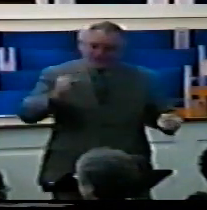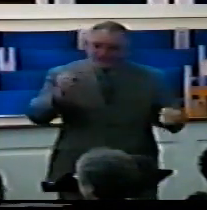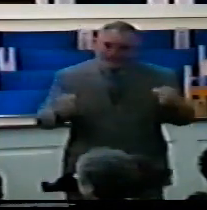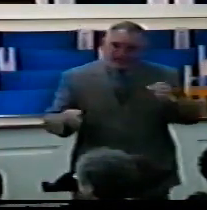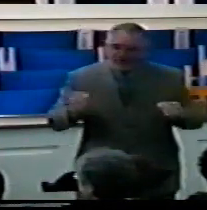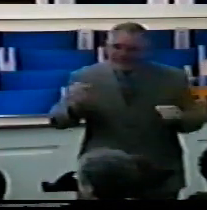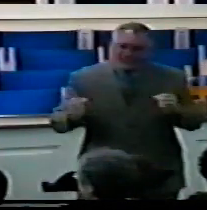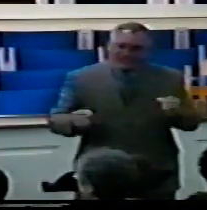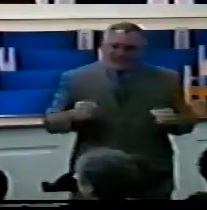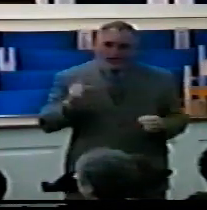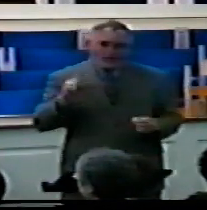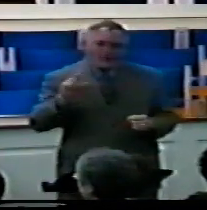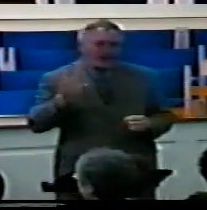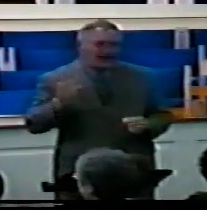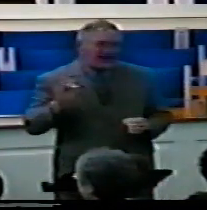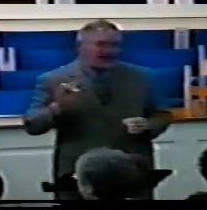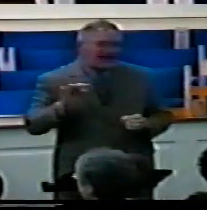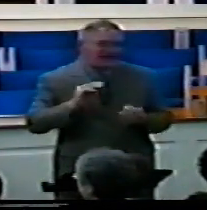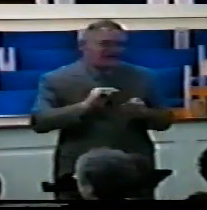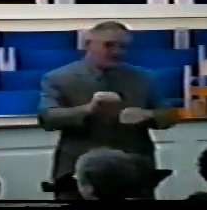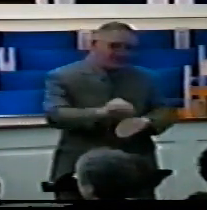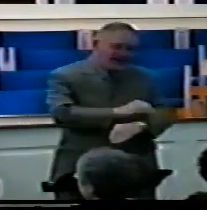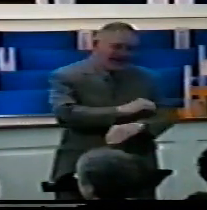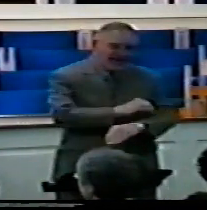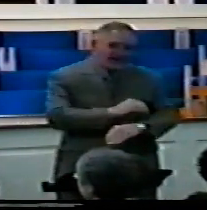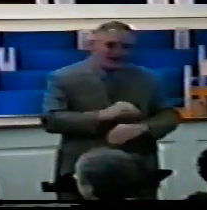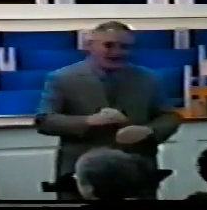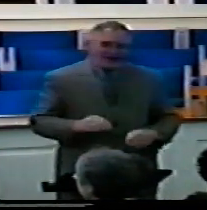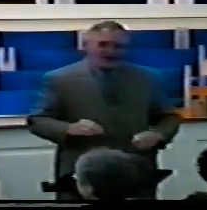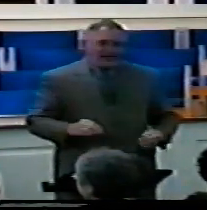over. We rolled all the windows down. Amen.